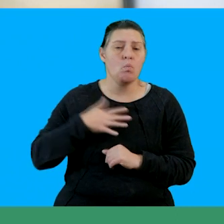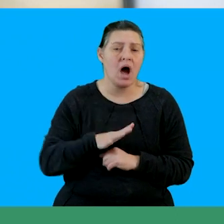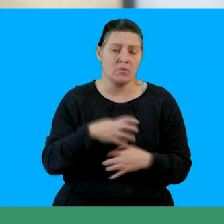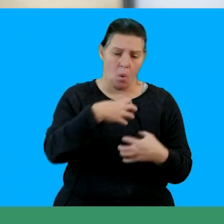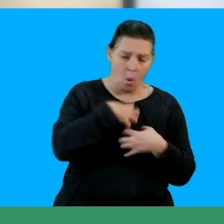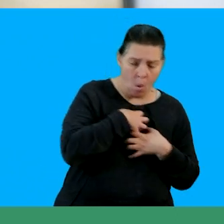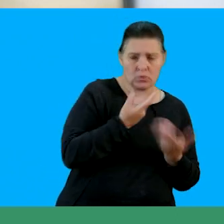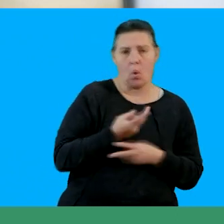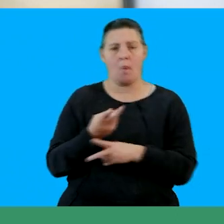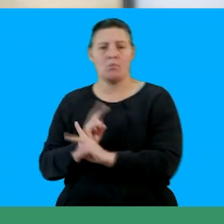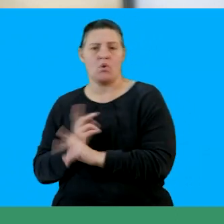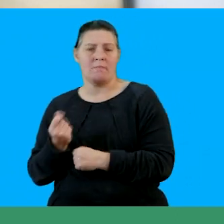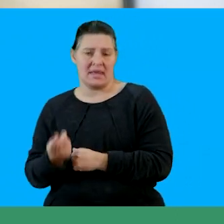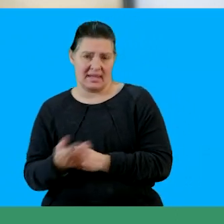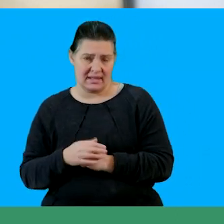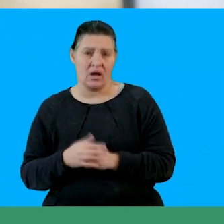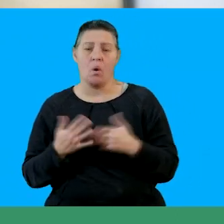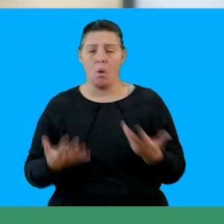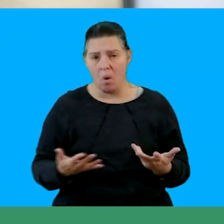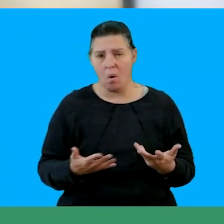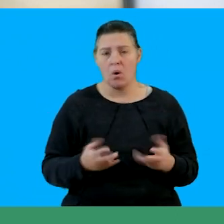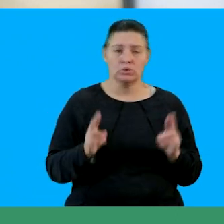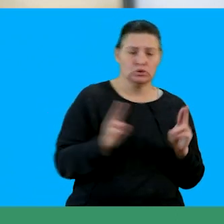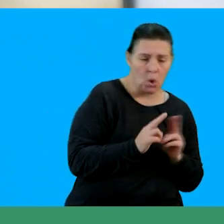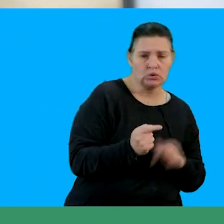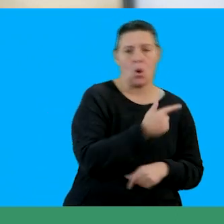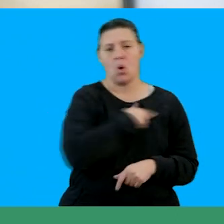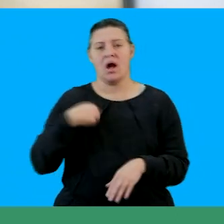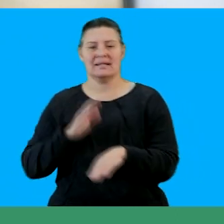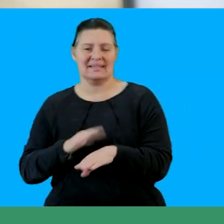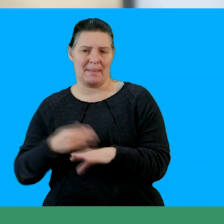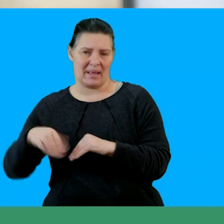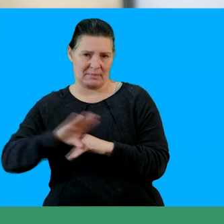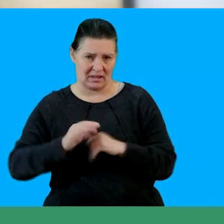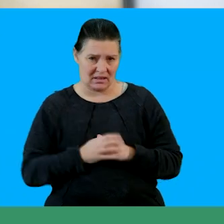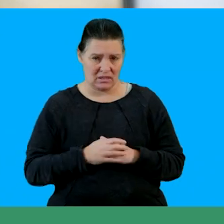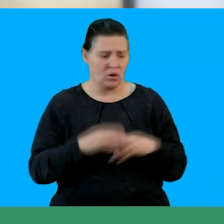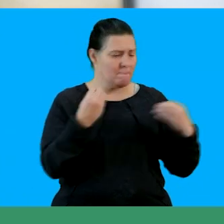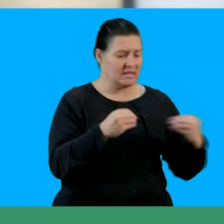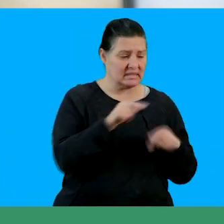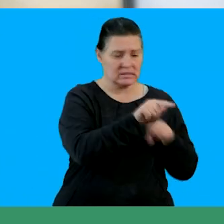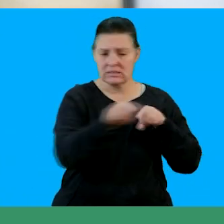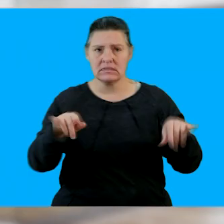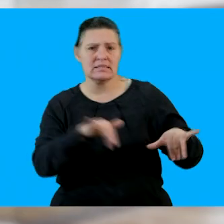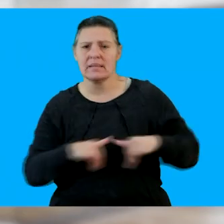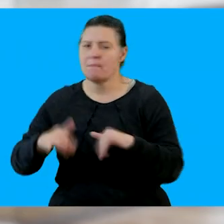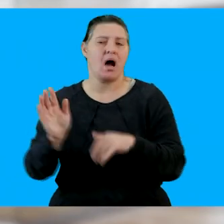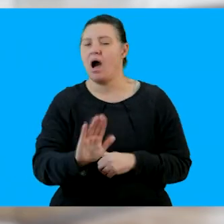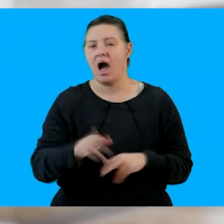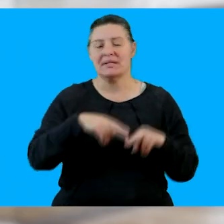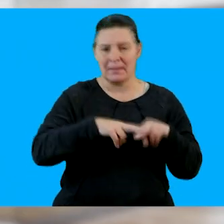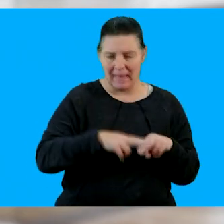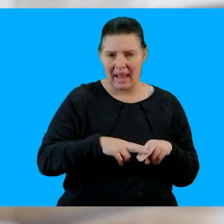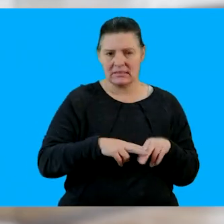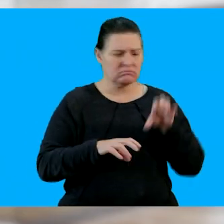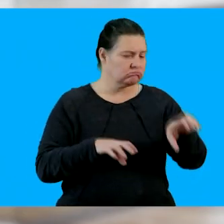use own or borrowed capital as well as short or long-term capital. So obviously entrepreneurs are not the same. It will depend on